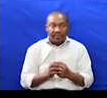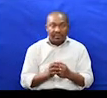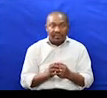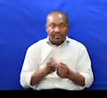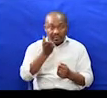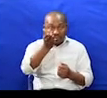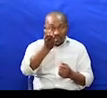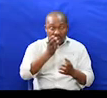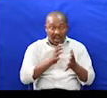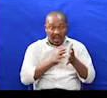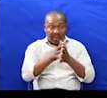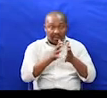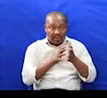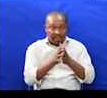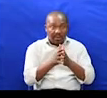explain